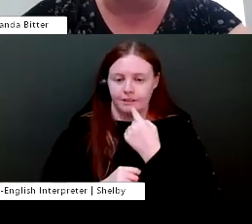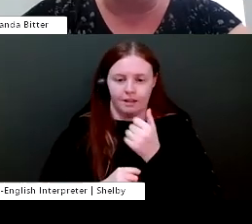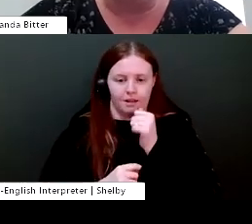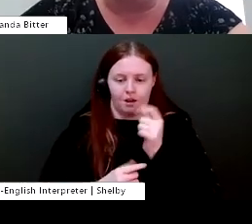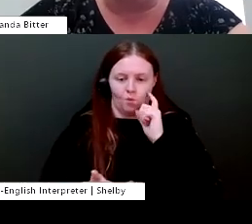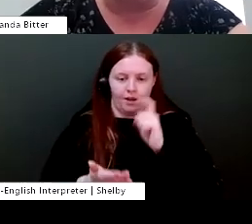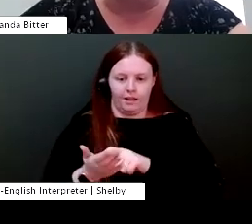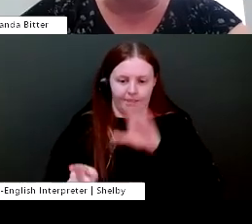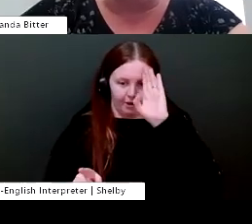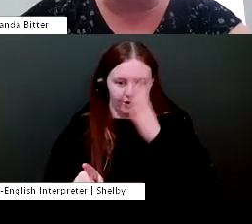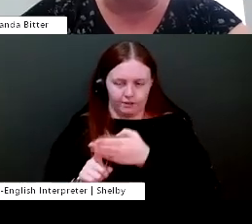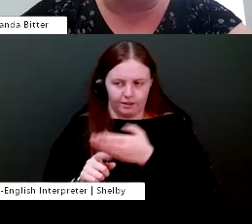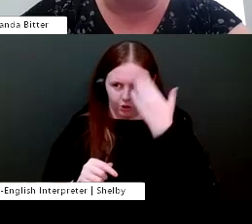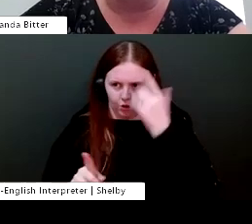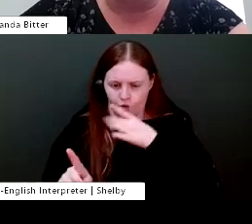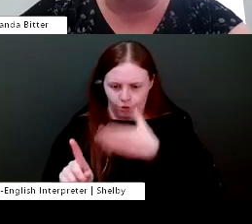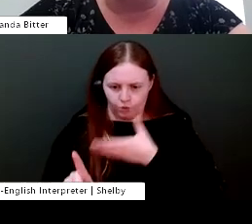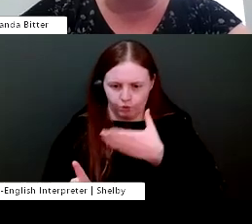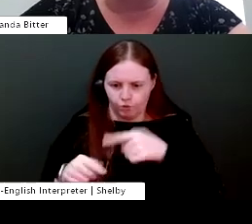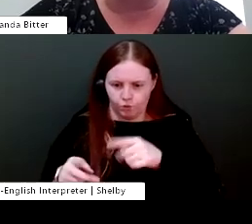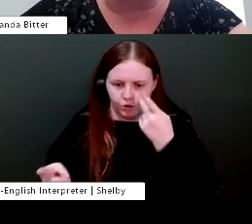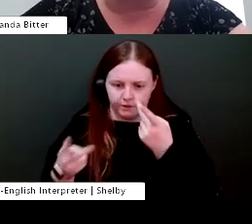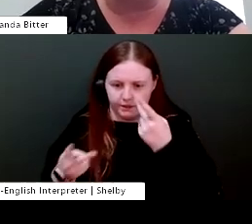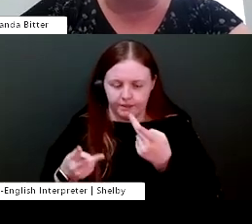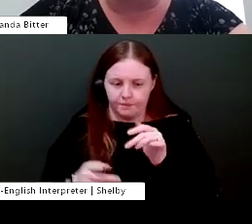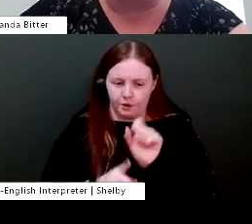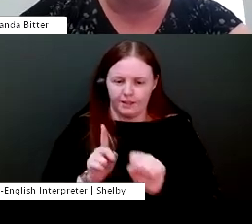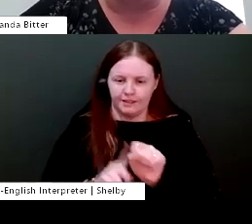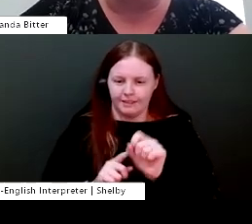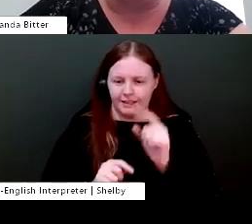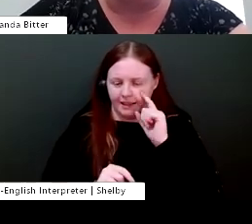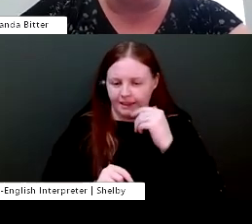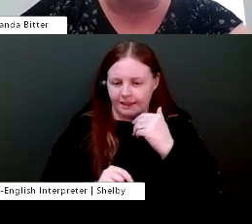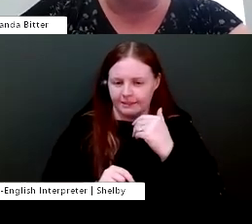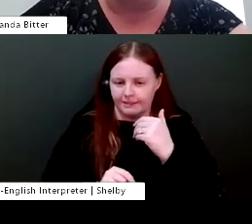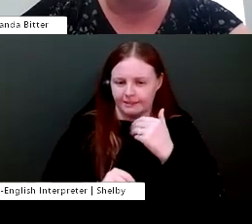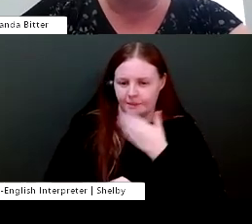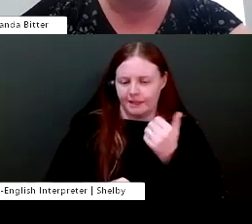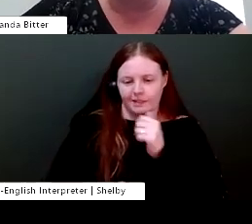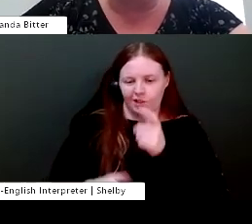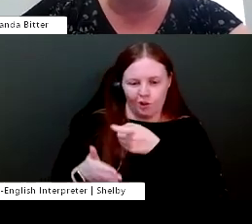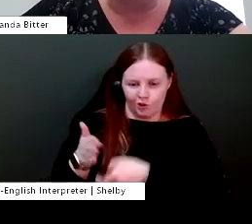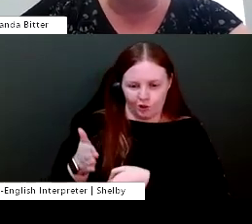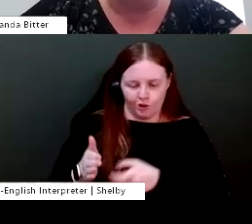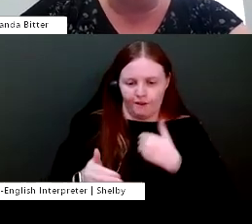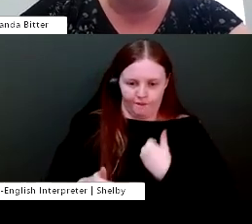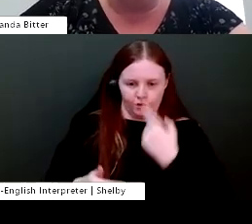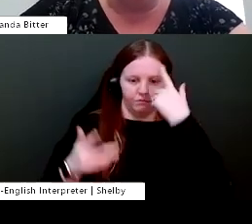own son when he went to visit. So in this case, I think it was definitely the right call to not charge.